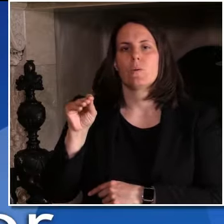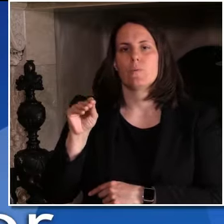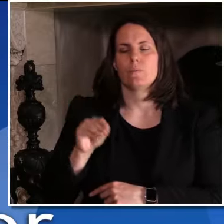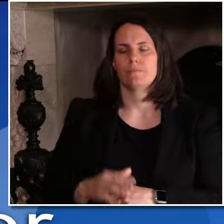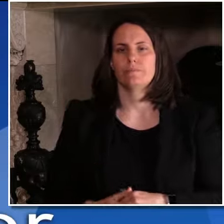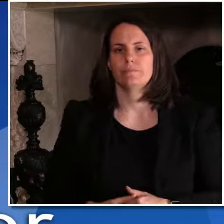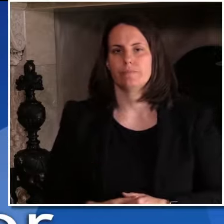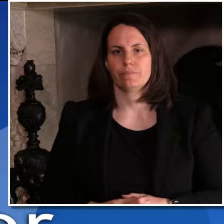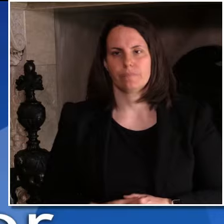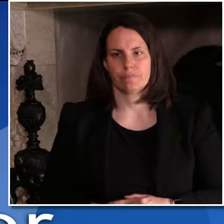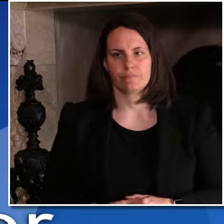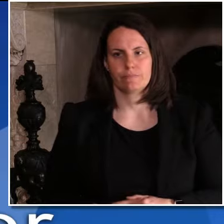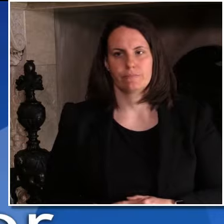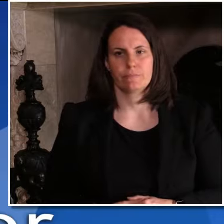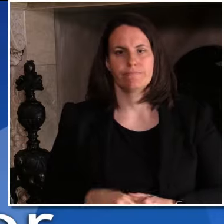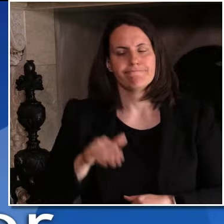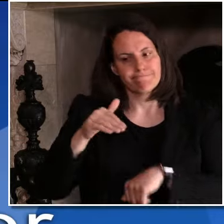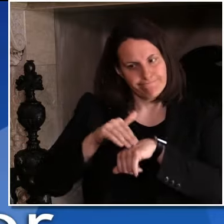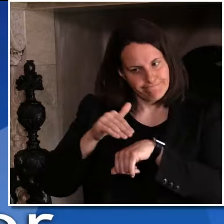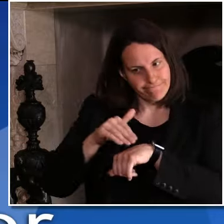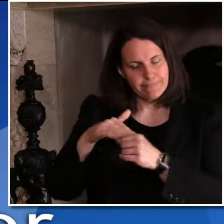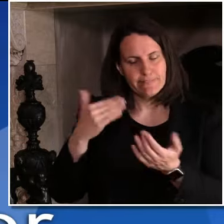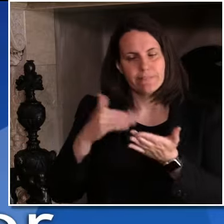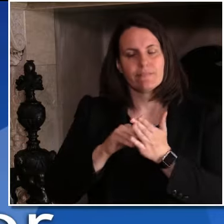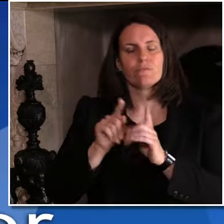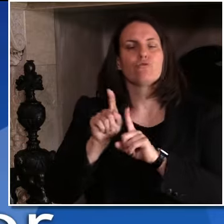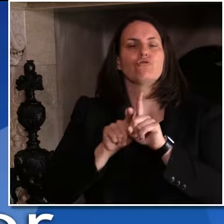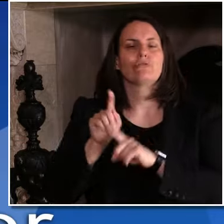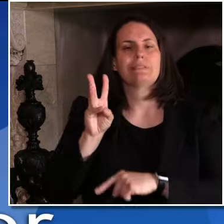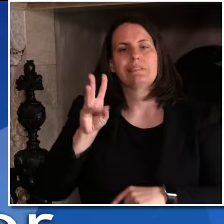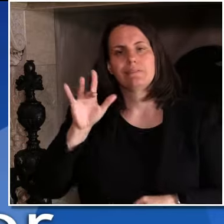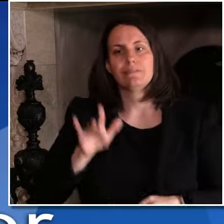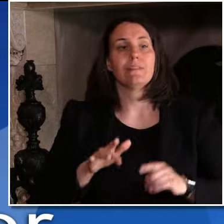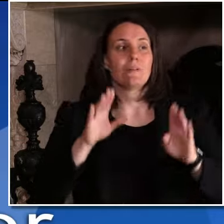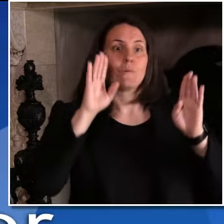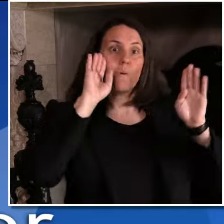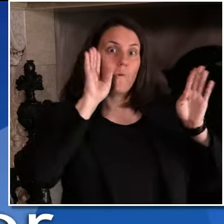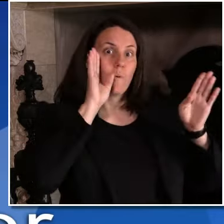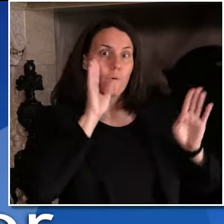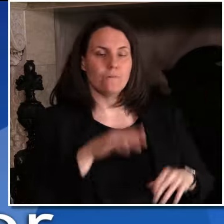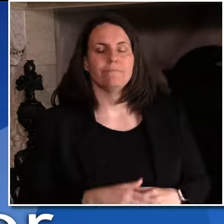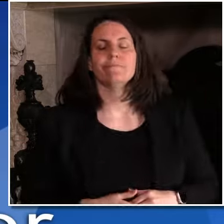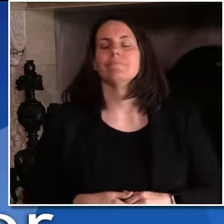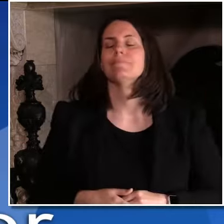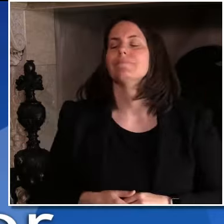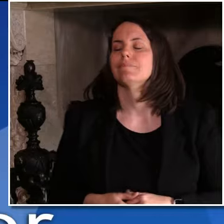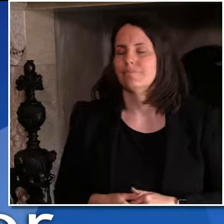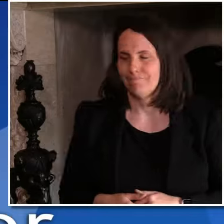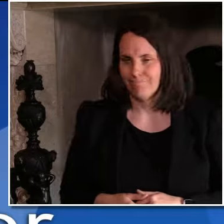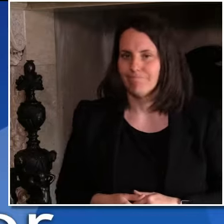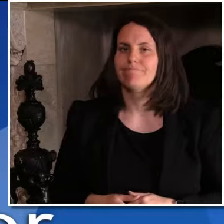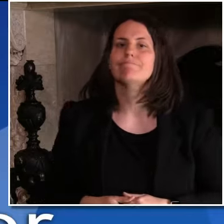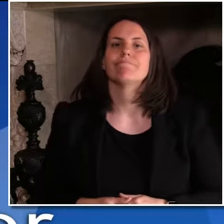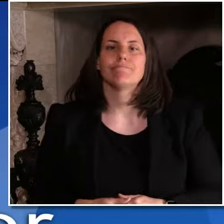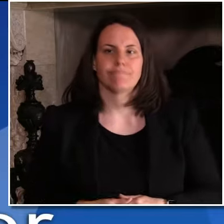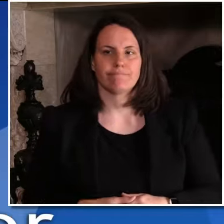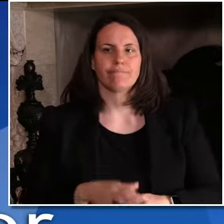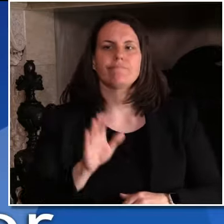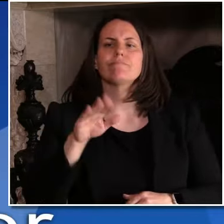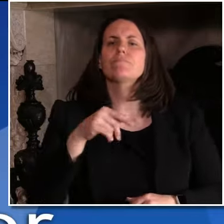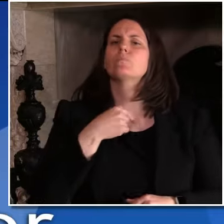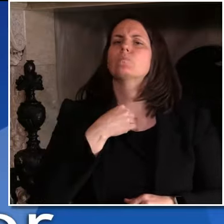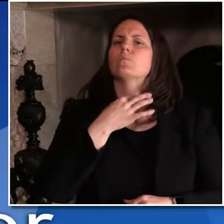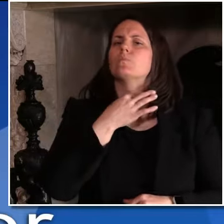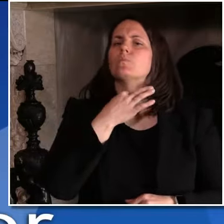And a reminder, *6 to... Hi. Go ahead. Hi, thanks for taking my question. I'm just curious about